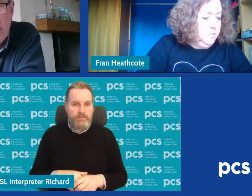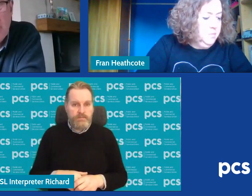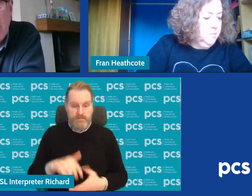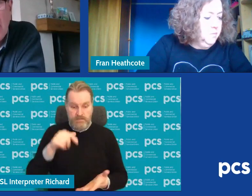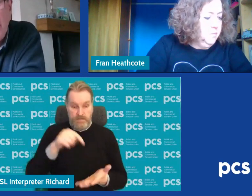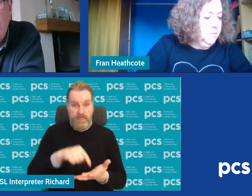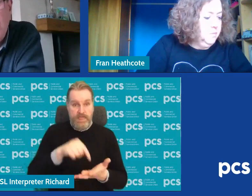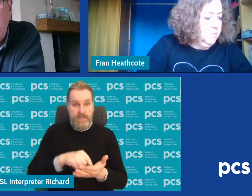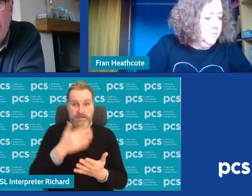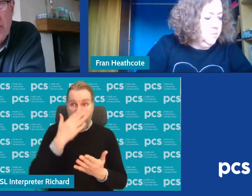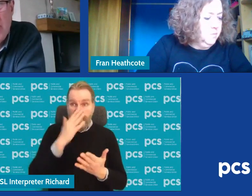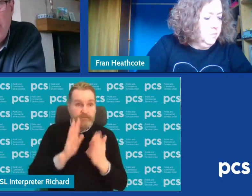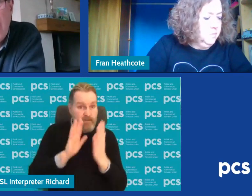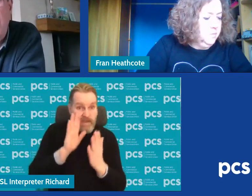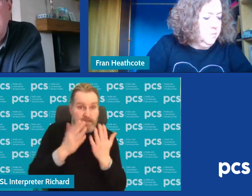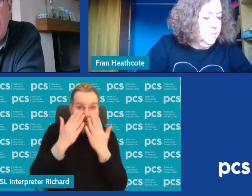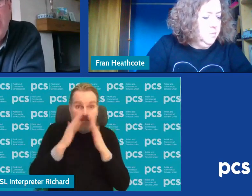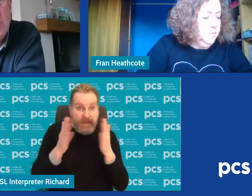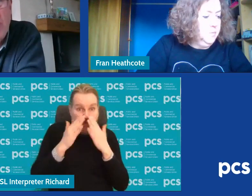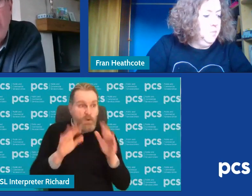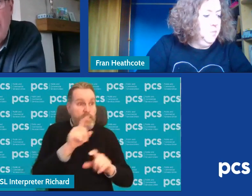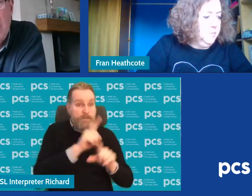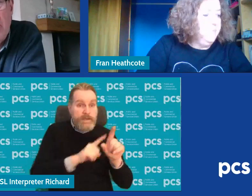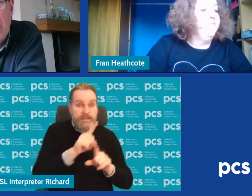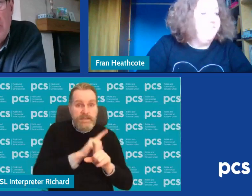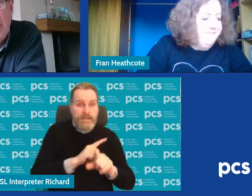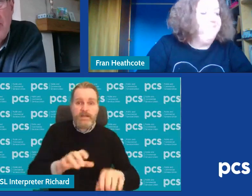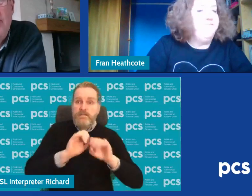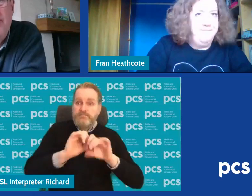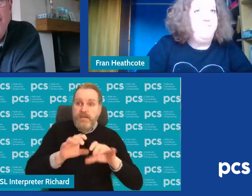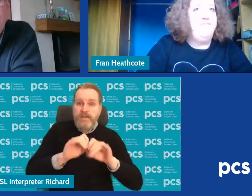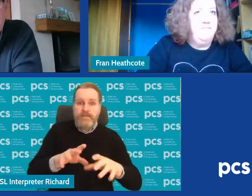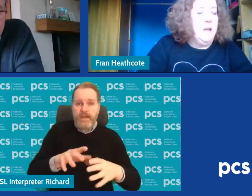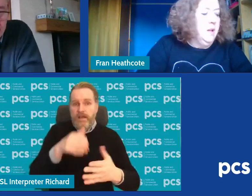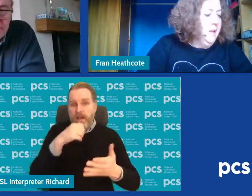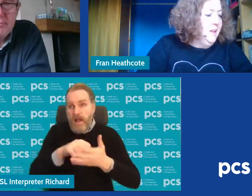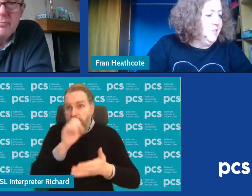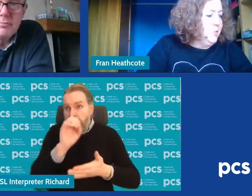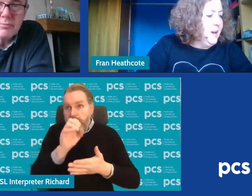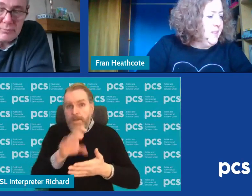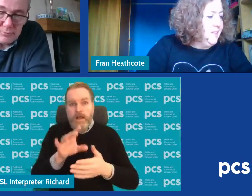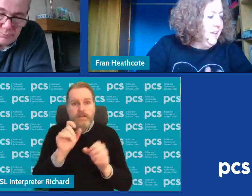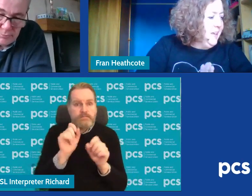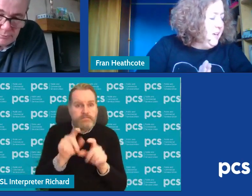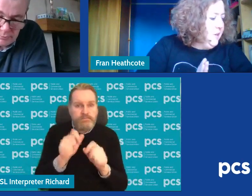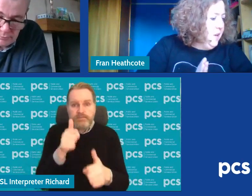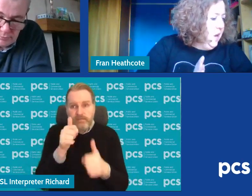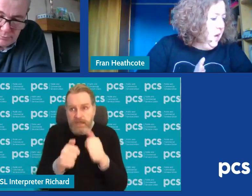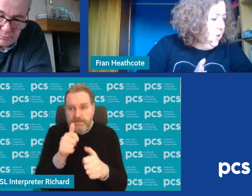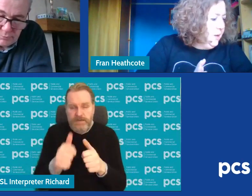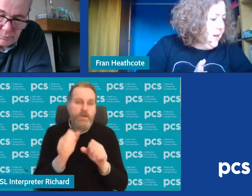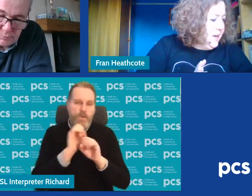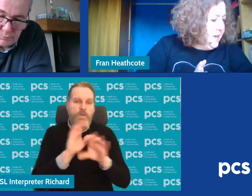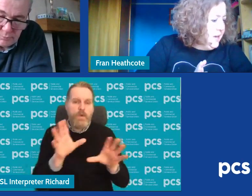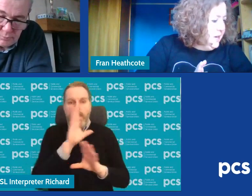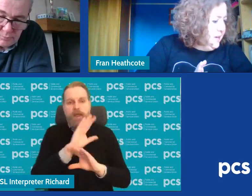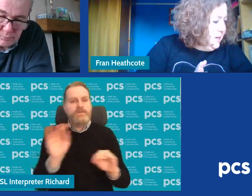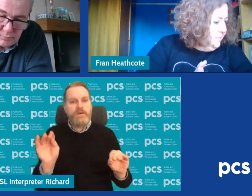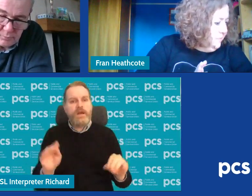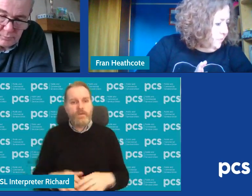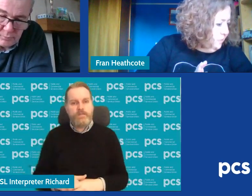further Facebook Lives, briefings of reps and issuing written material to people. That's great. Thank you.